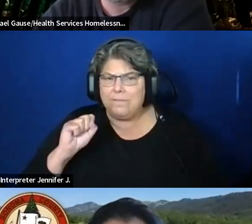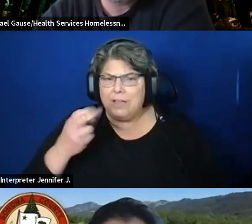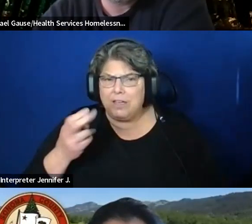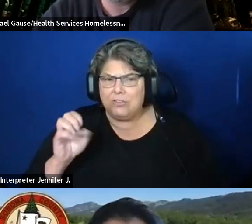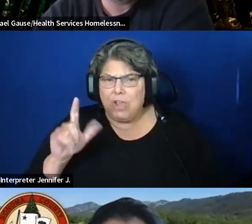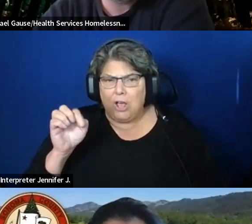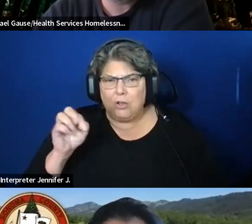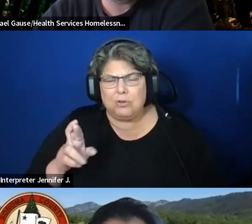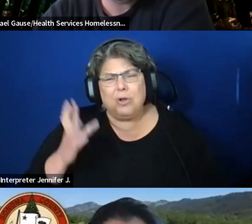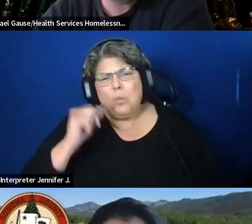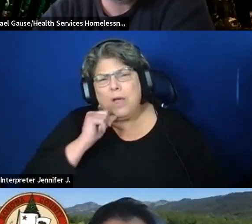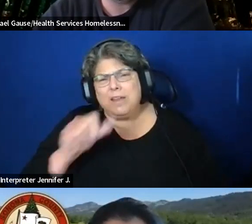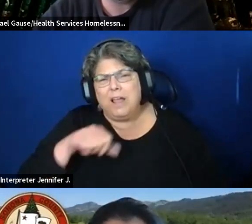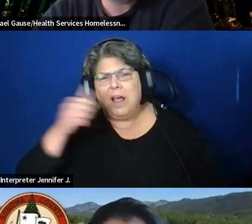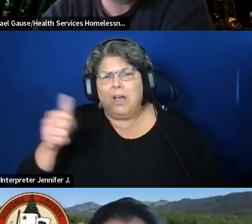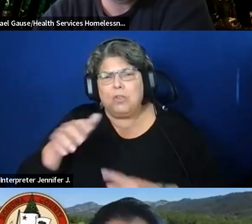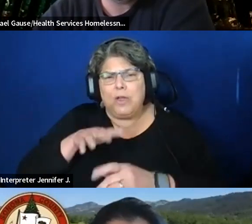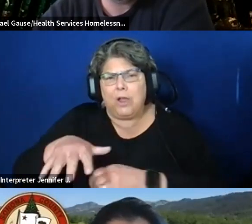at other neighborhoods?